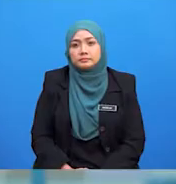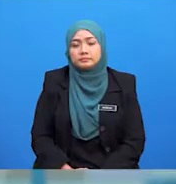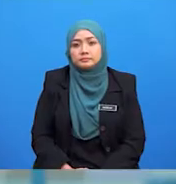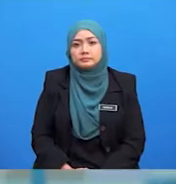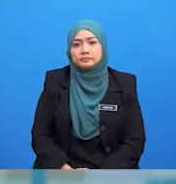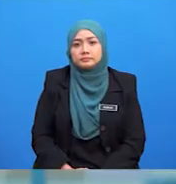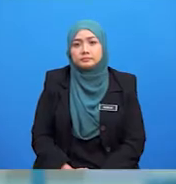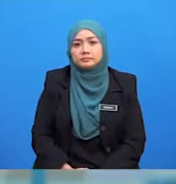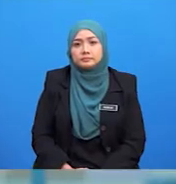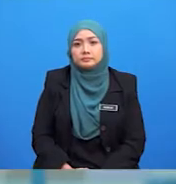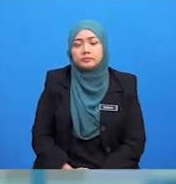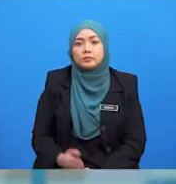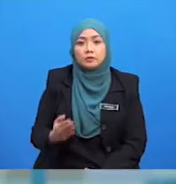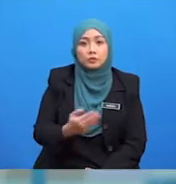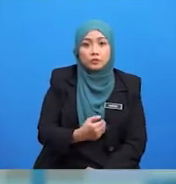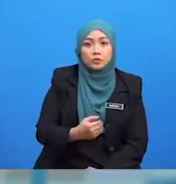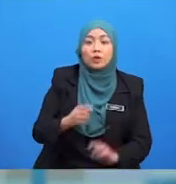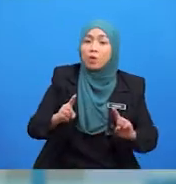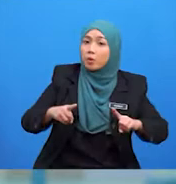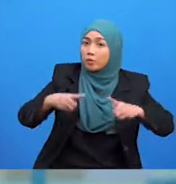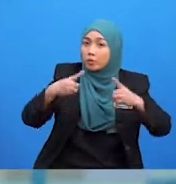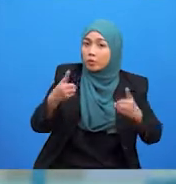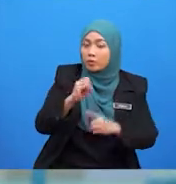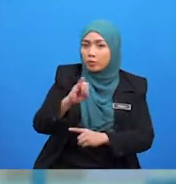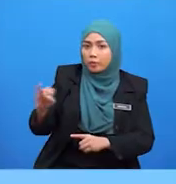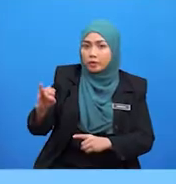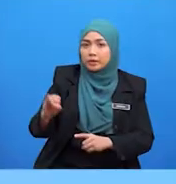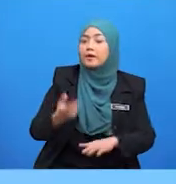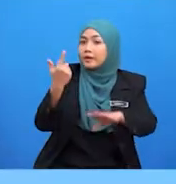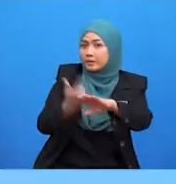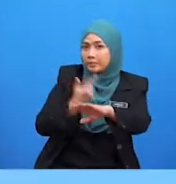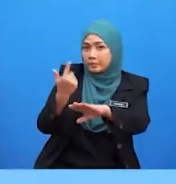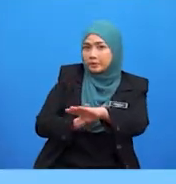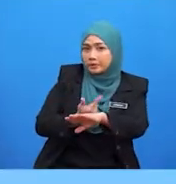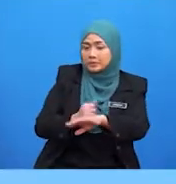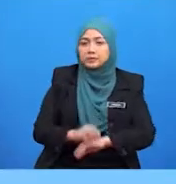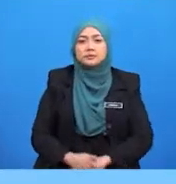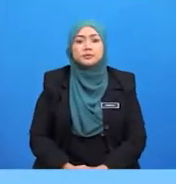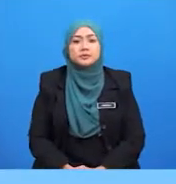So, let's get going with practice time.